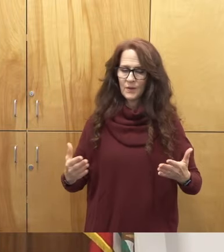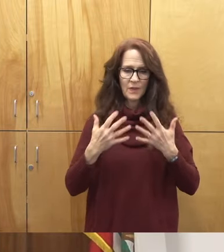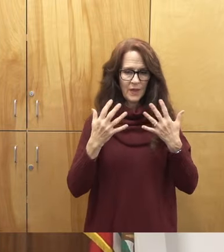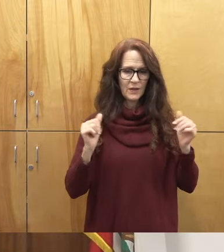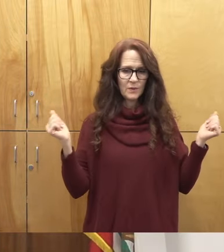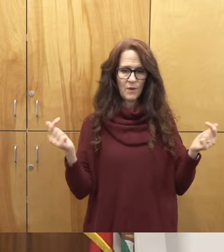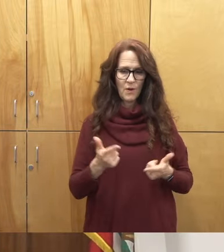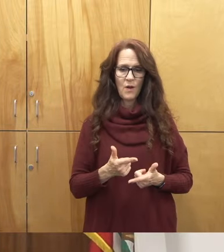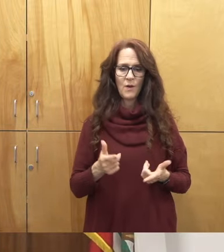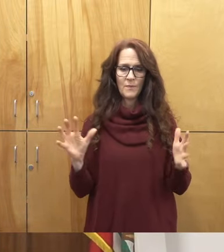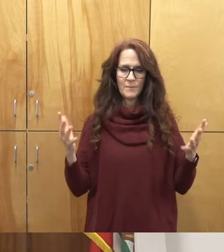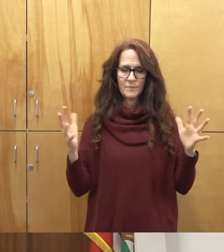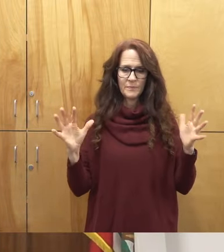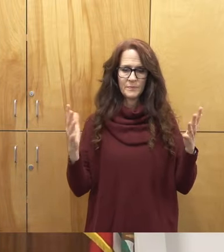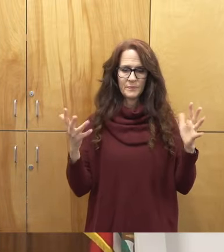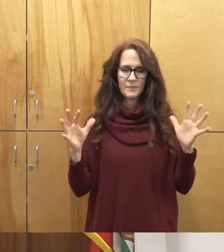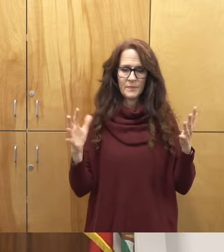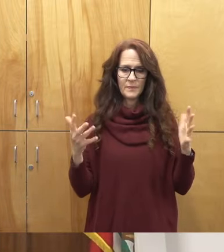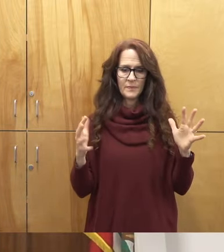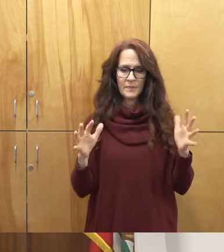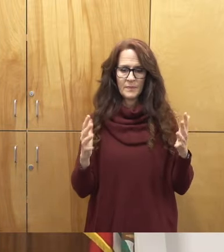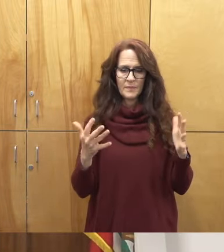everyone.